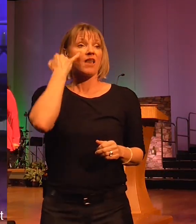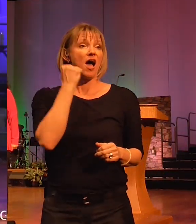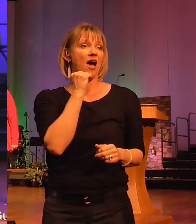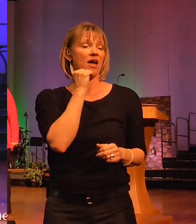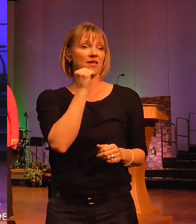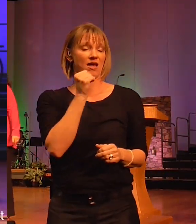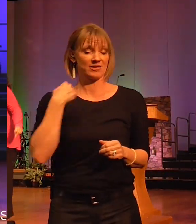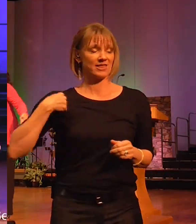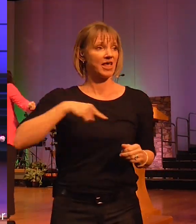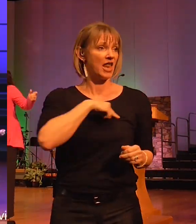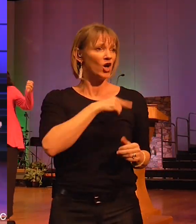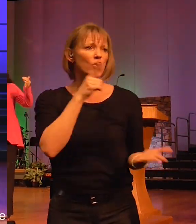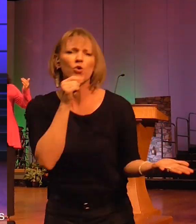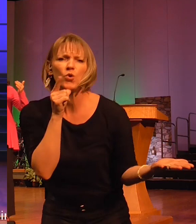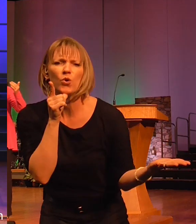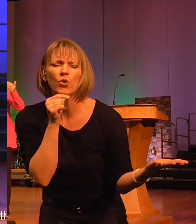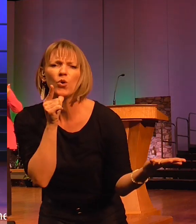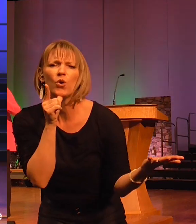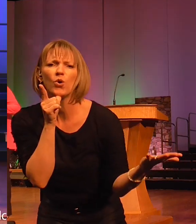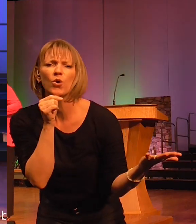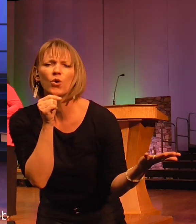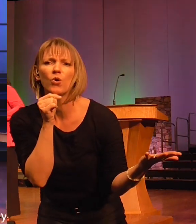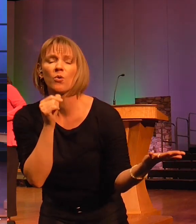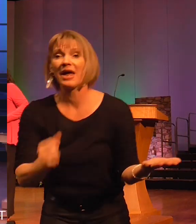If not us, then who?